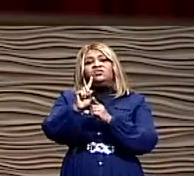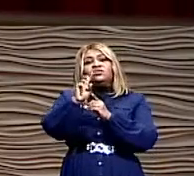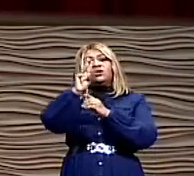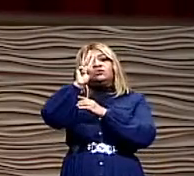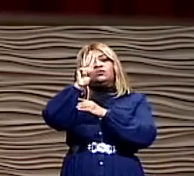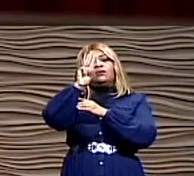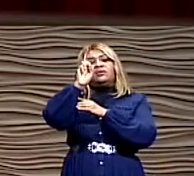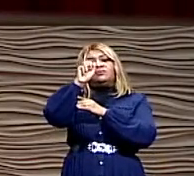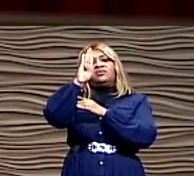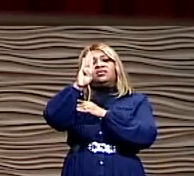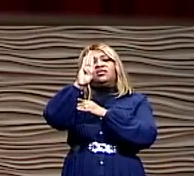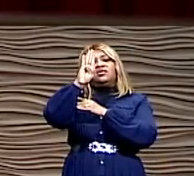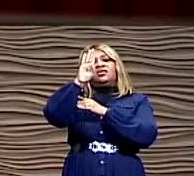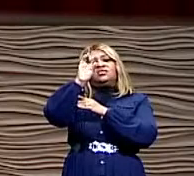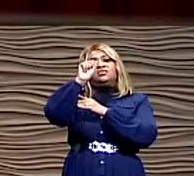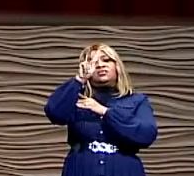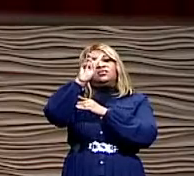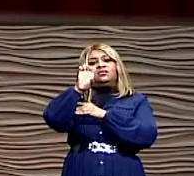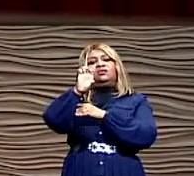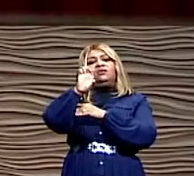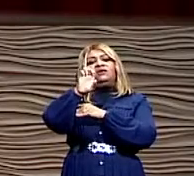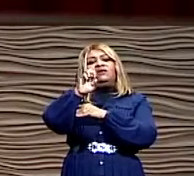website,